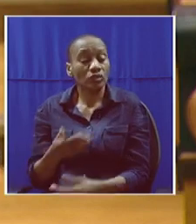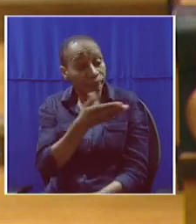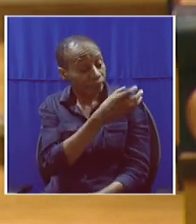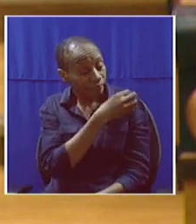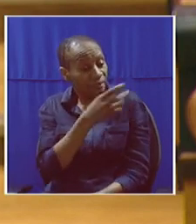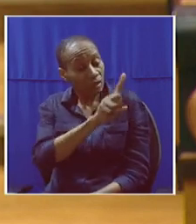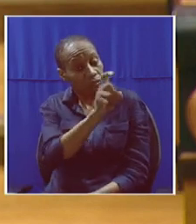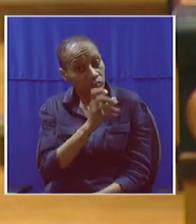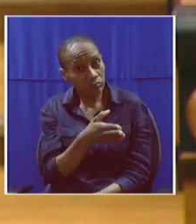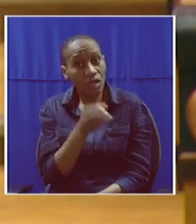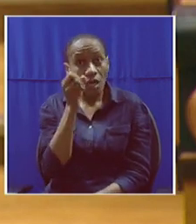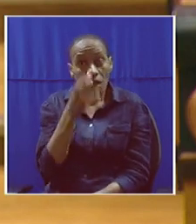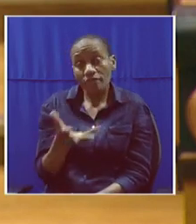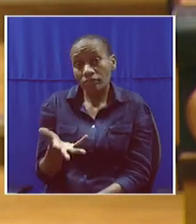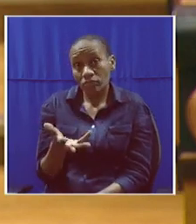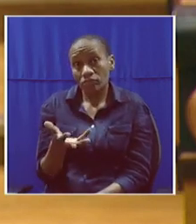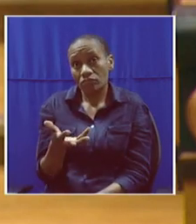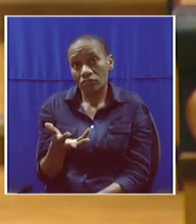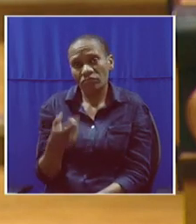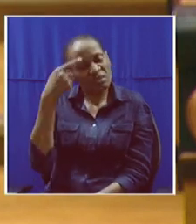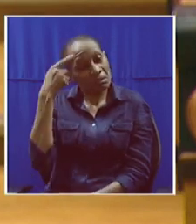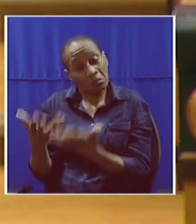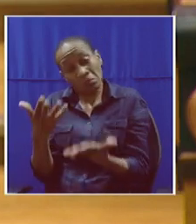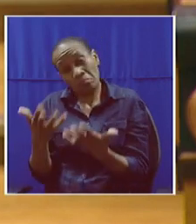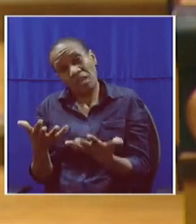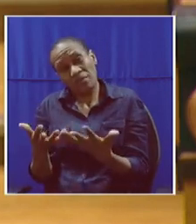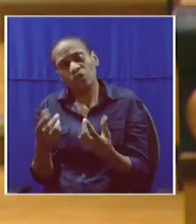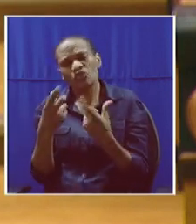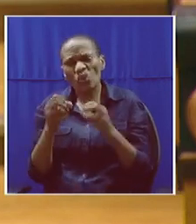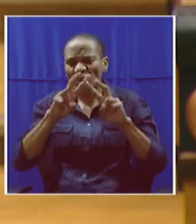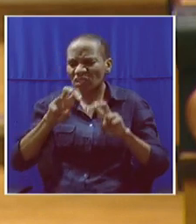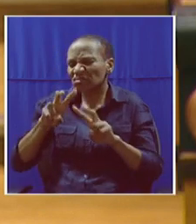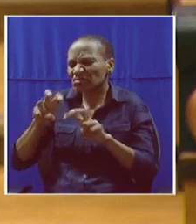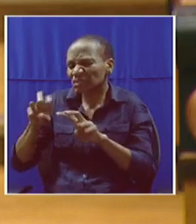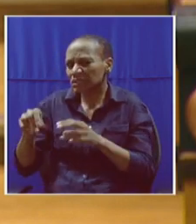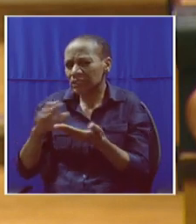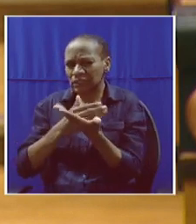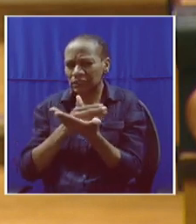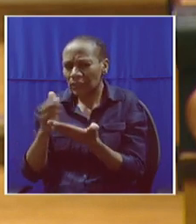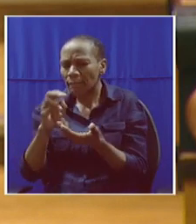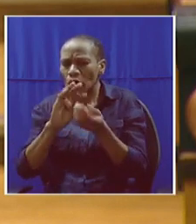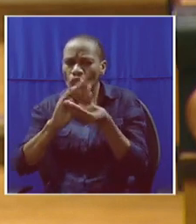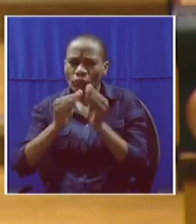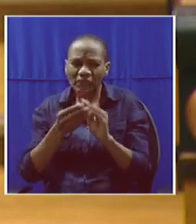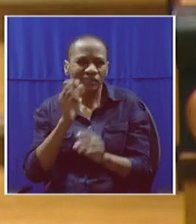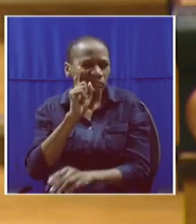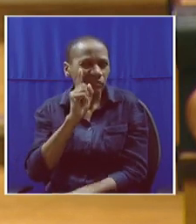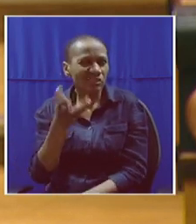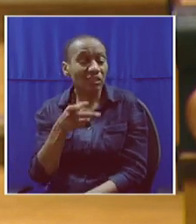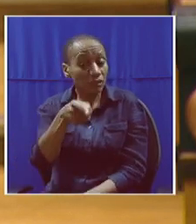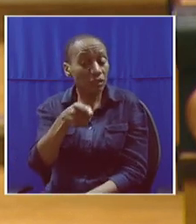minister is if you would consider some pilot studies in areas where there's huge agricultural uh